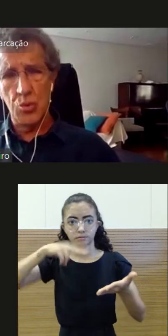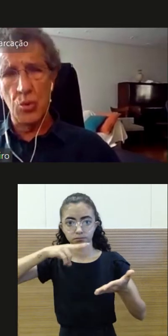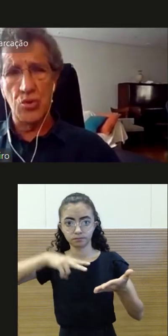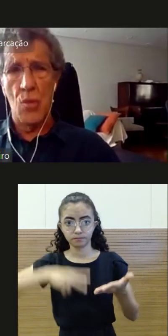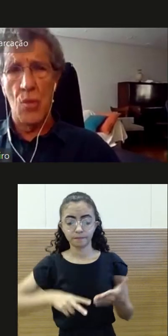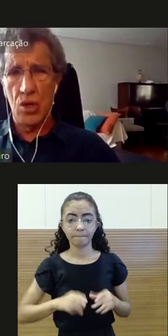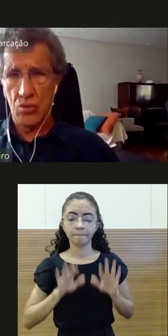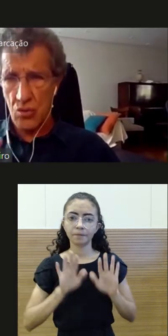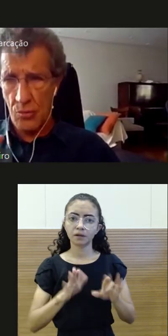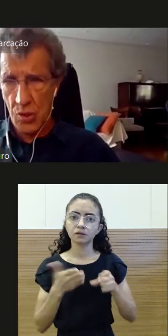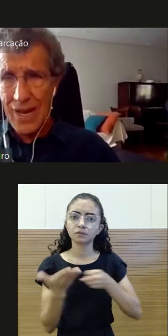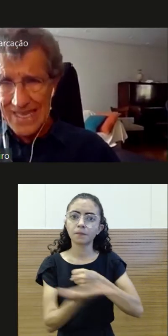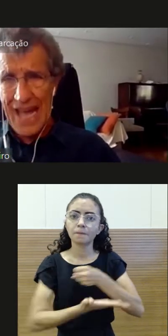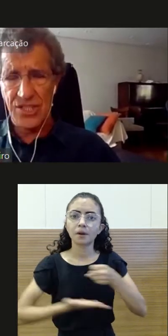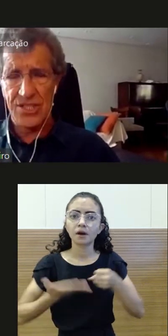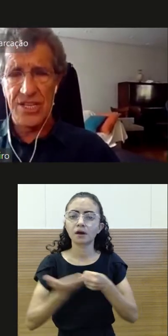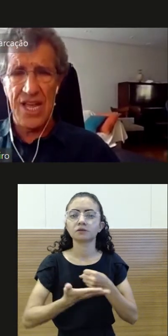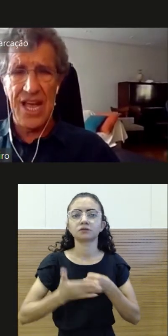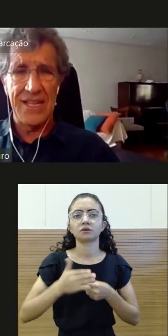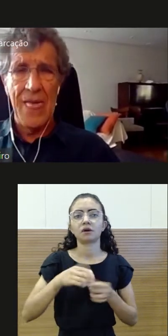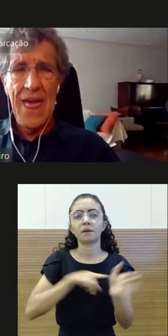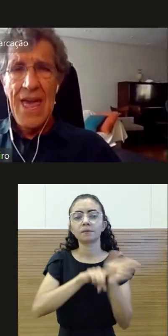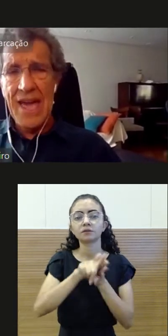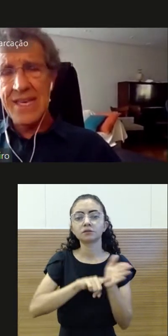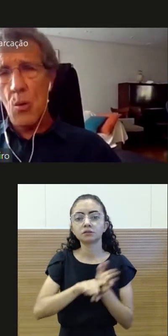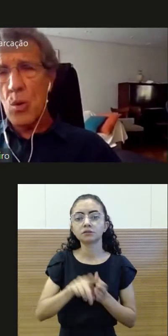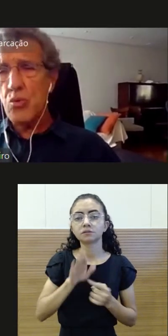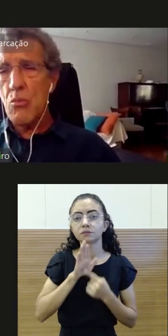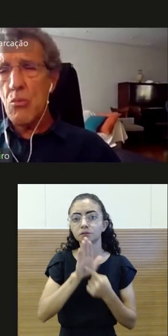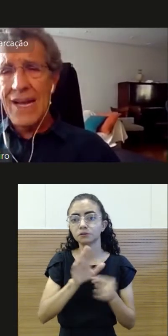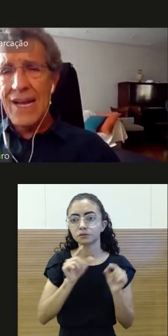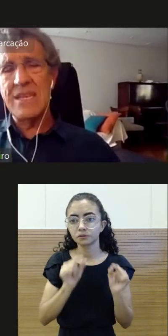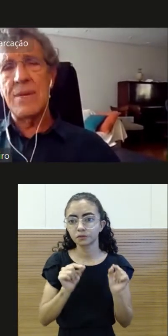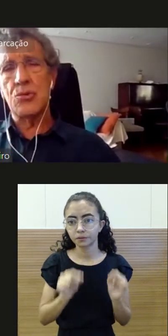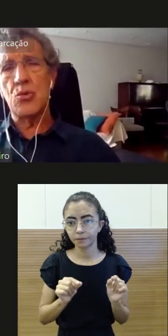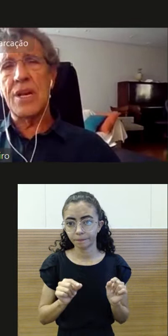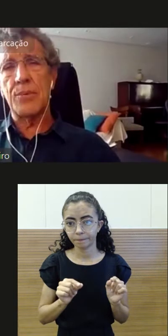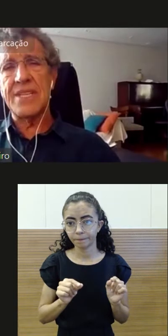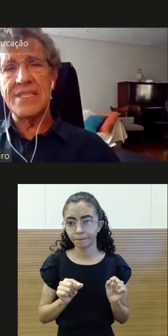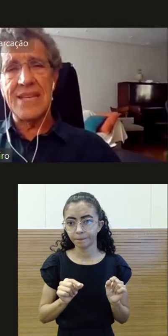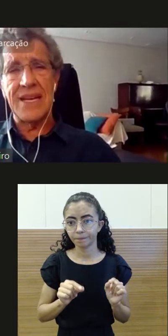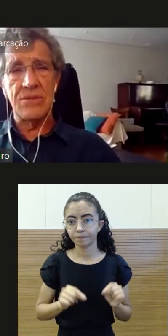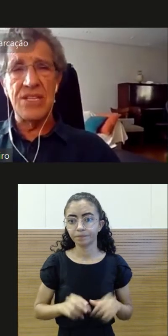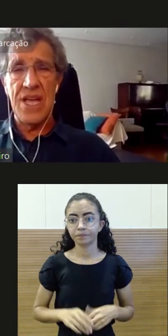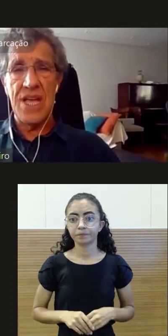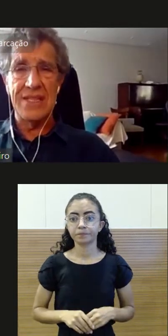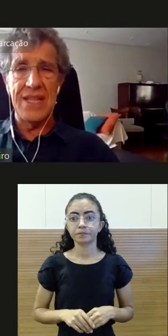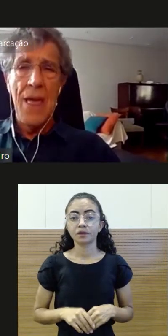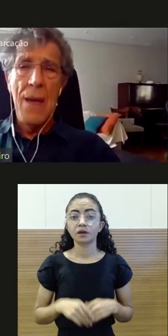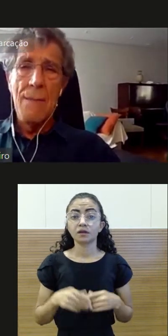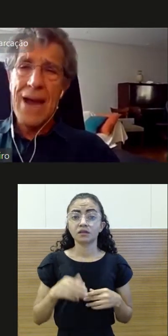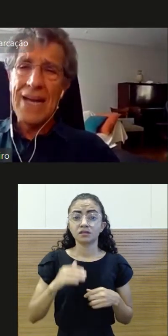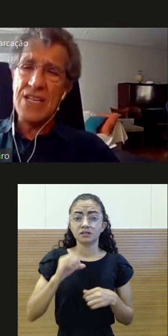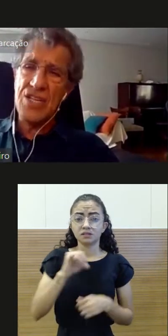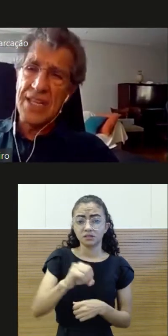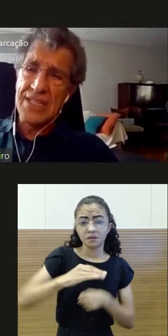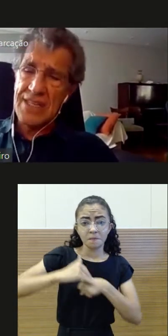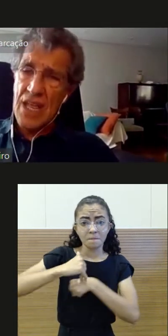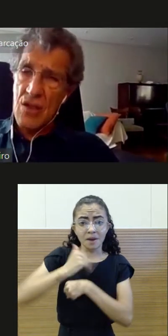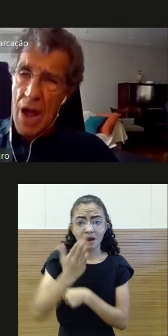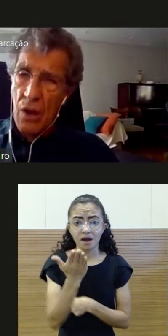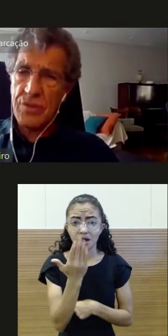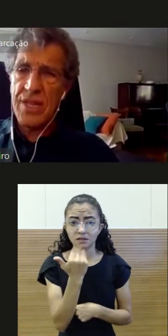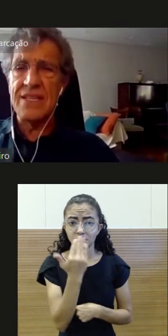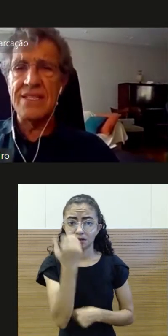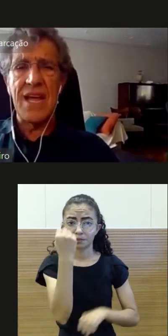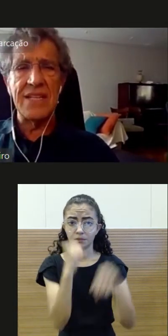consult. Well, basically, what the studies show about the quality of diet is that the more ultra processed foods you insert